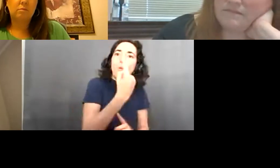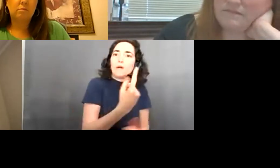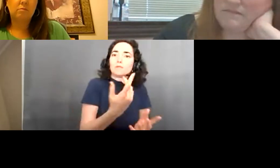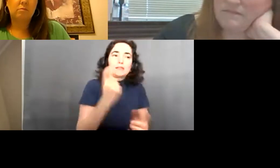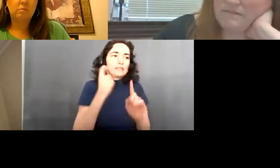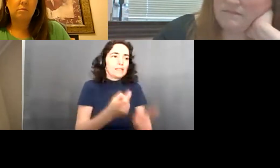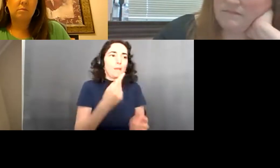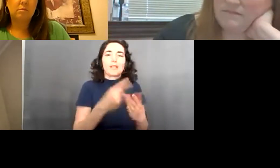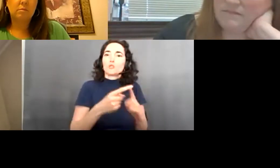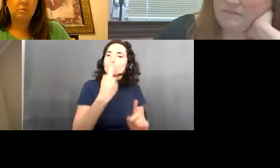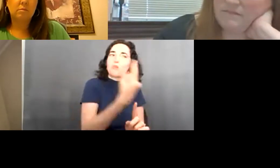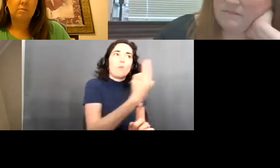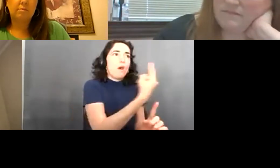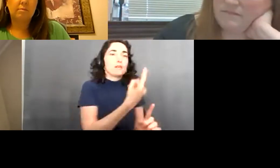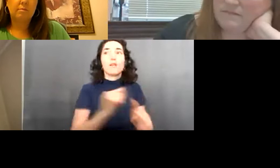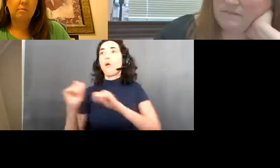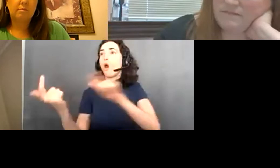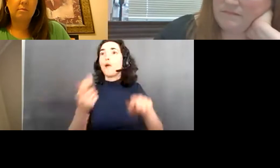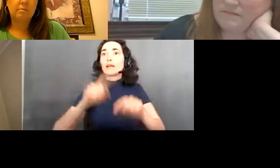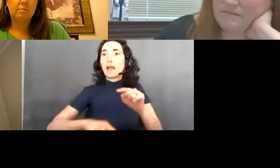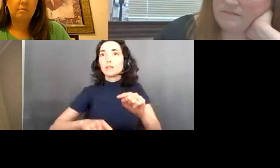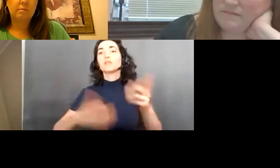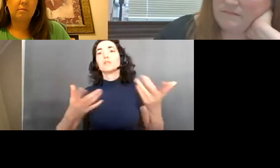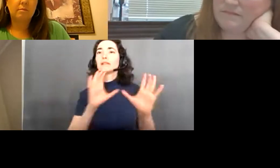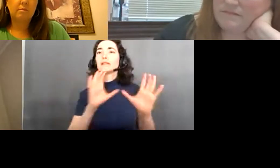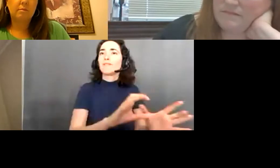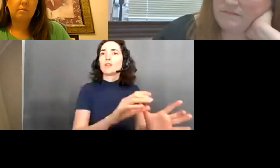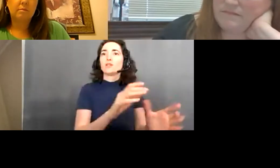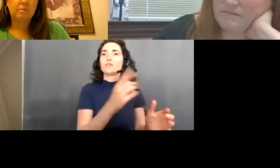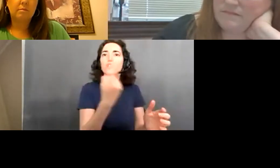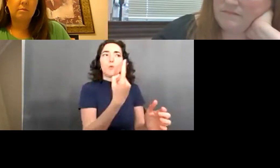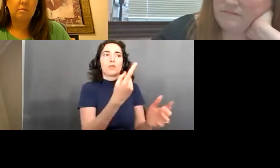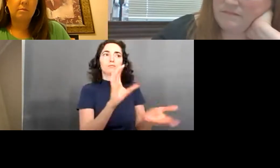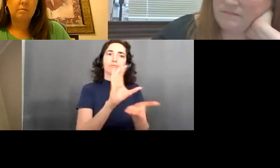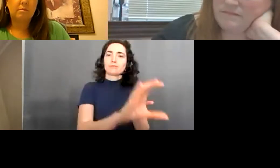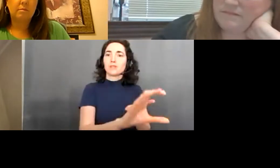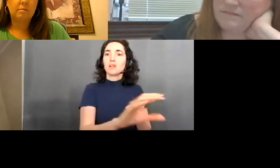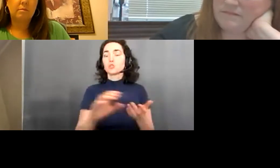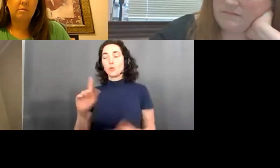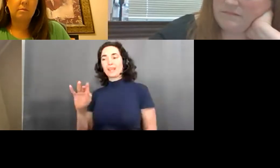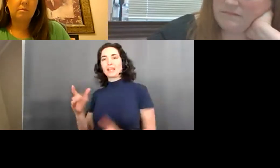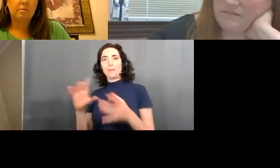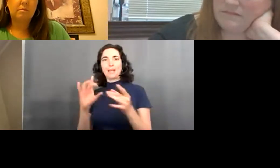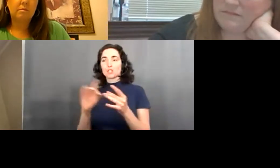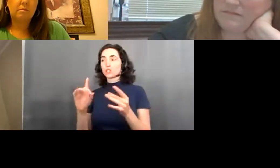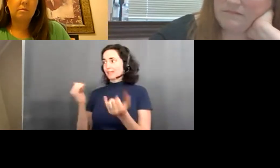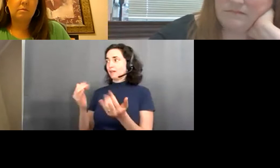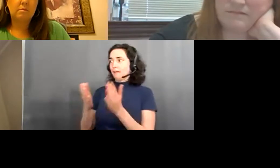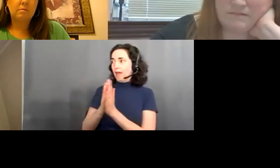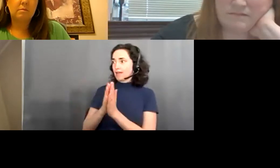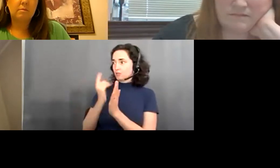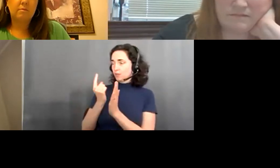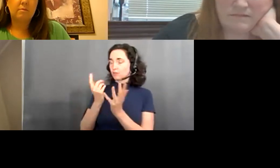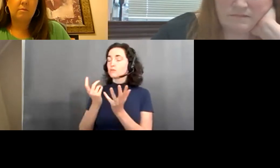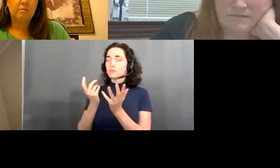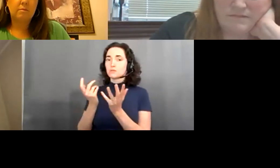but there's an ask on the table that they had, Kelly had mentioned. So at least somebody would get something now, which I do